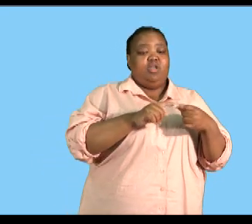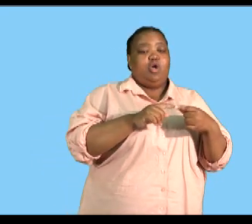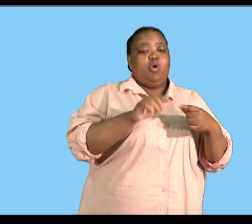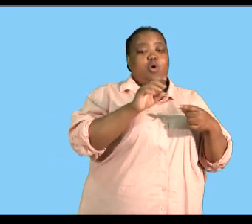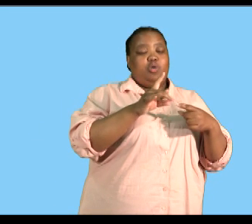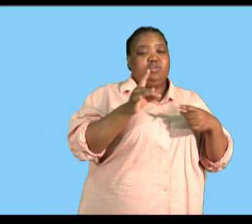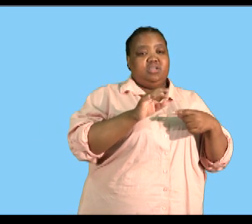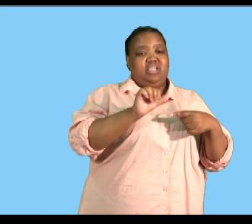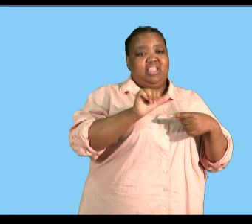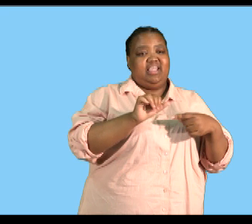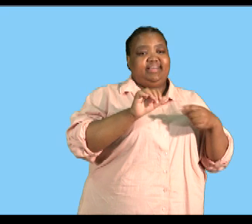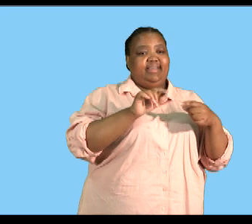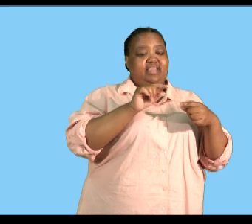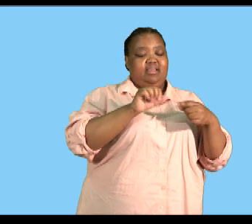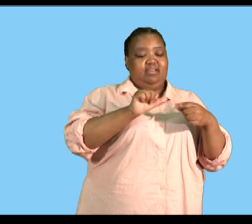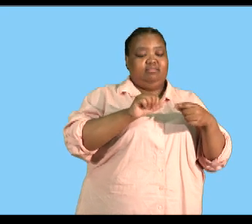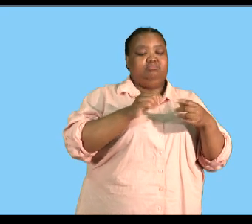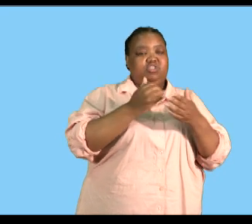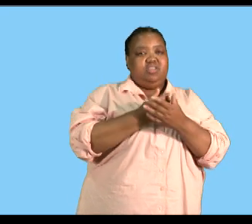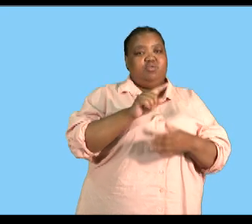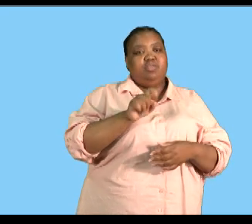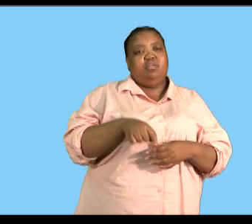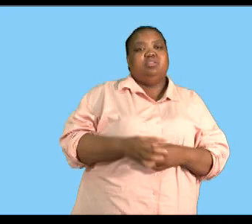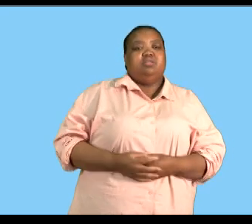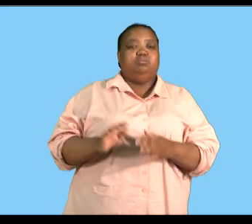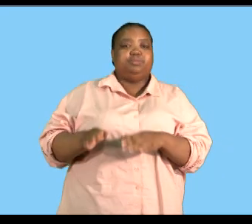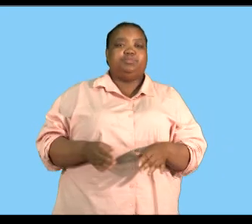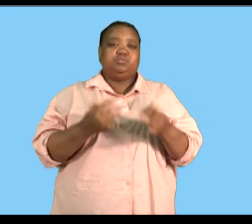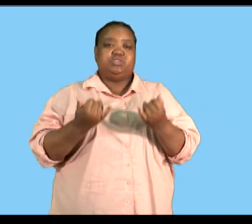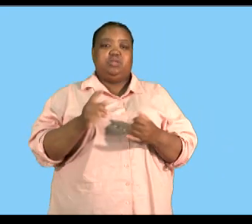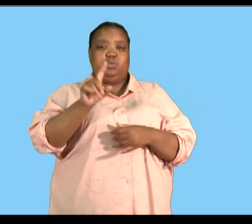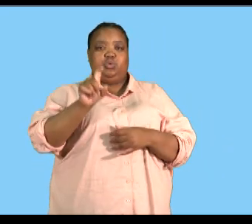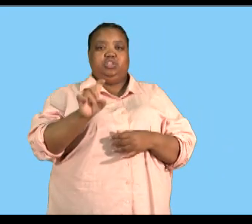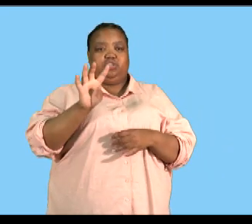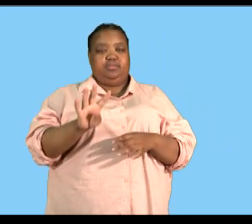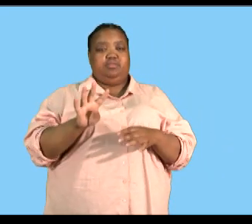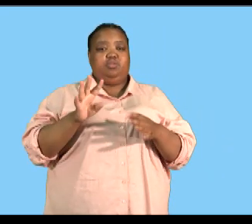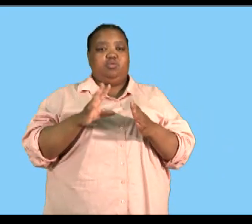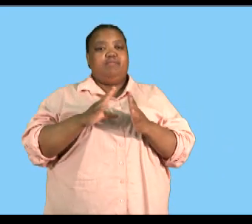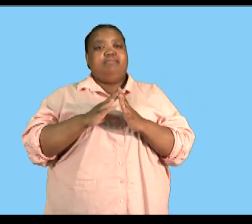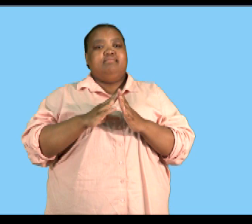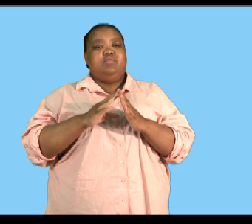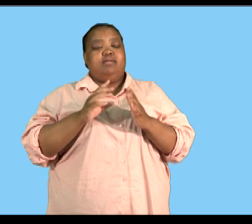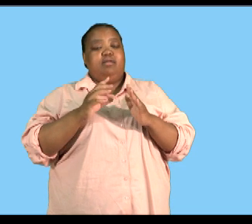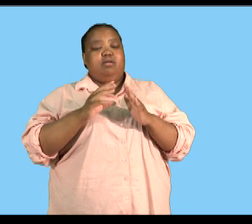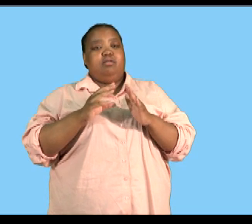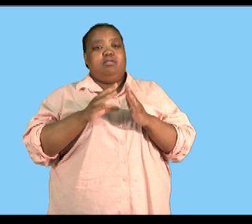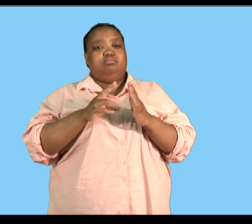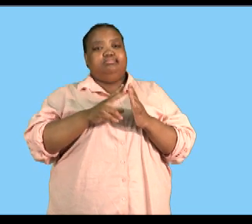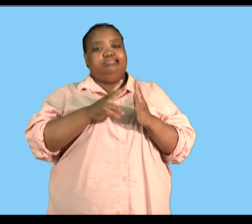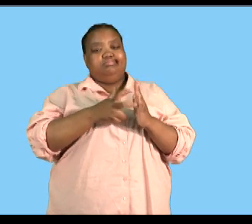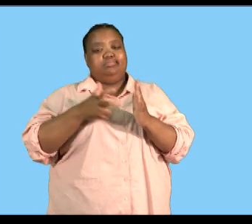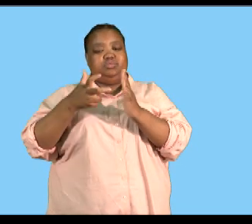A. Now, looking at the next question, of which is question 4, it was adapted from Northwest,